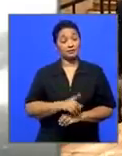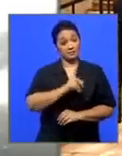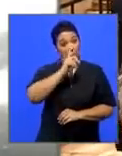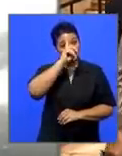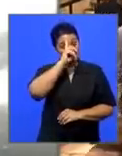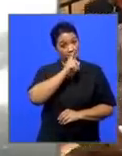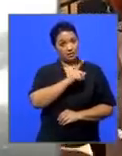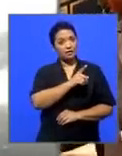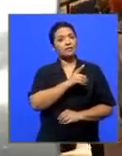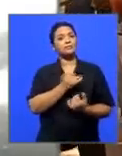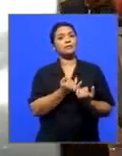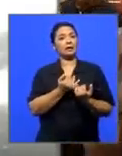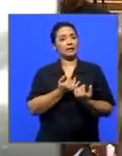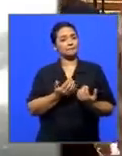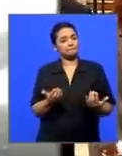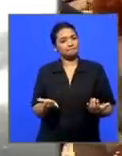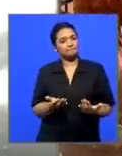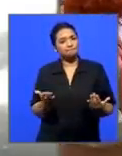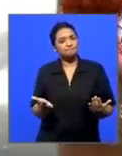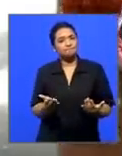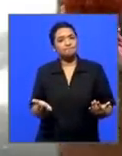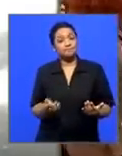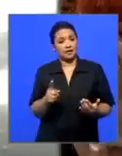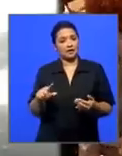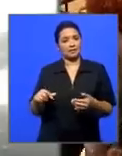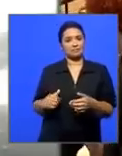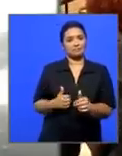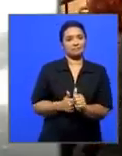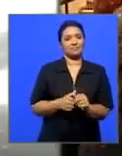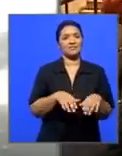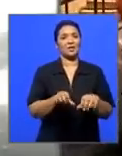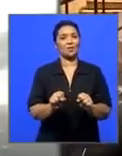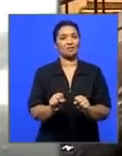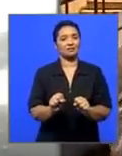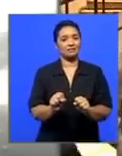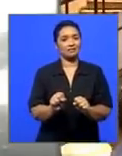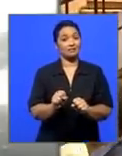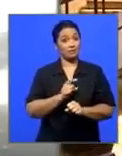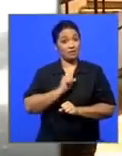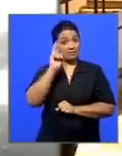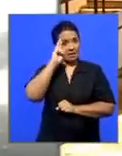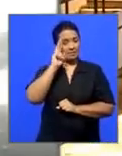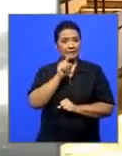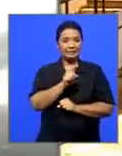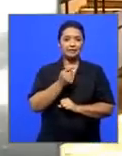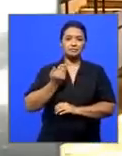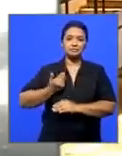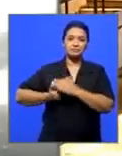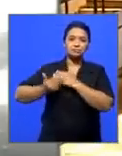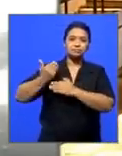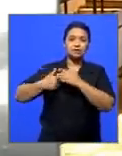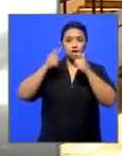Madiba sort of was keen to have follow in his footsteps. Was, remember, there's a whole history around